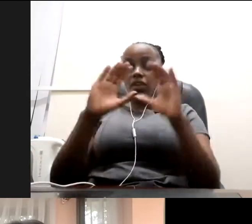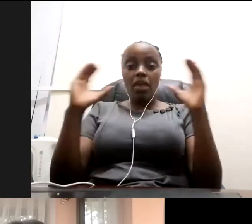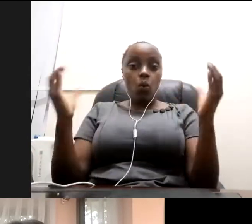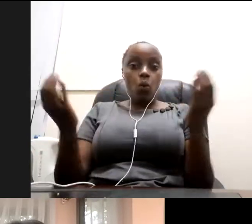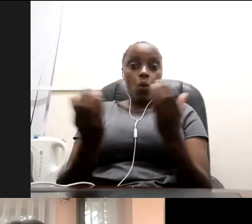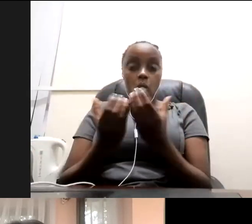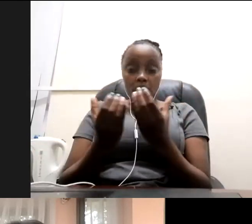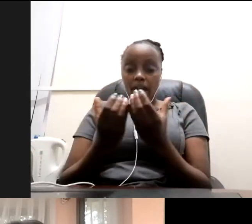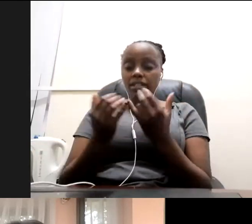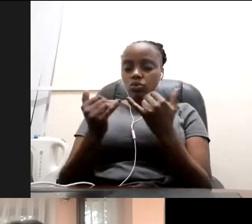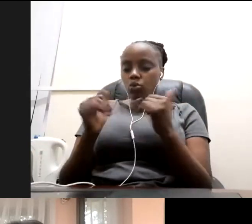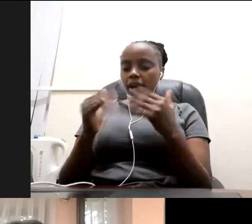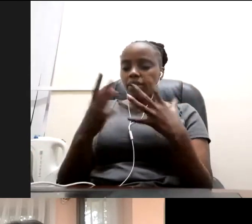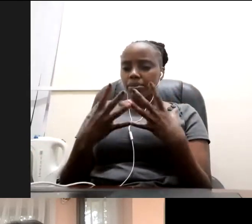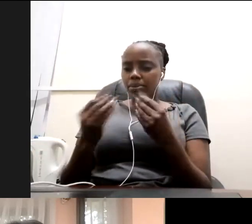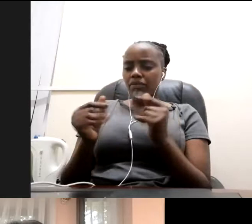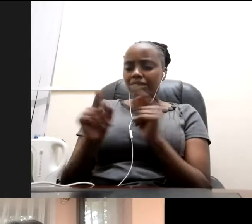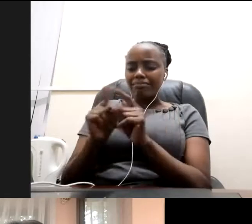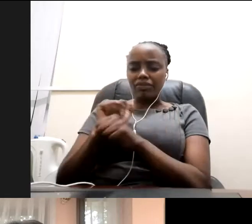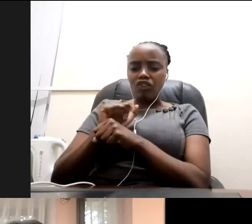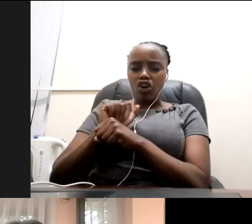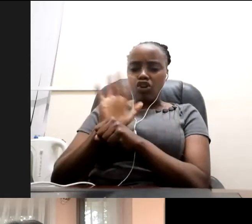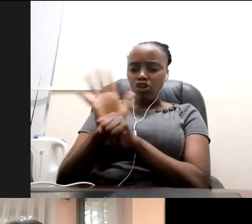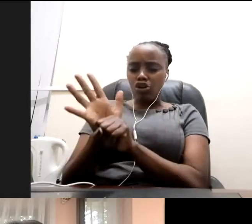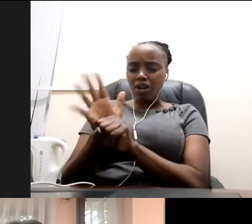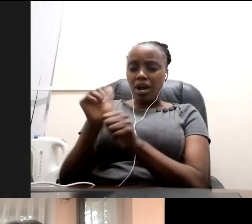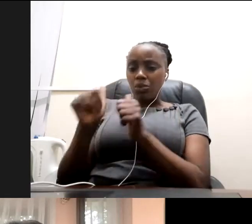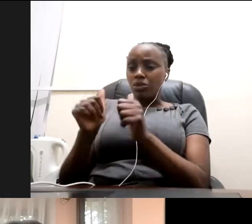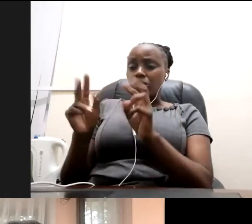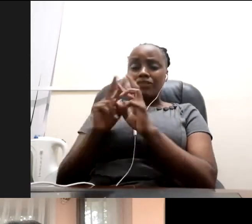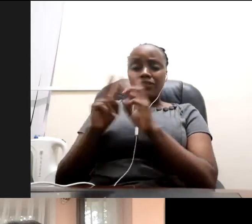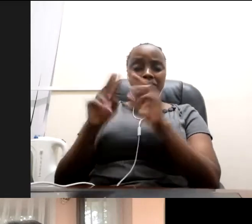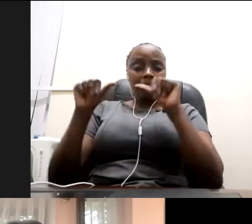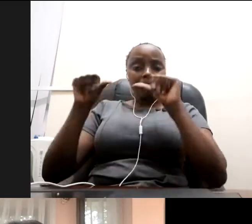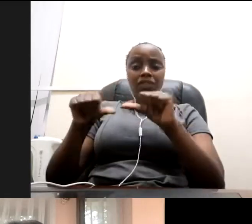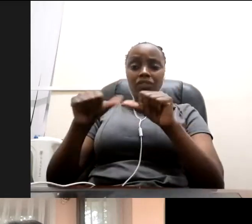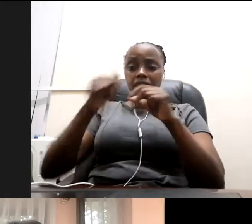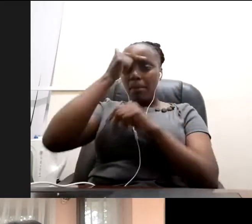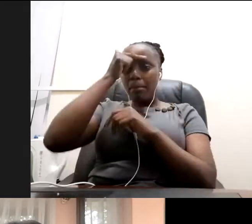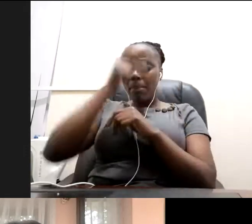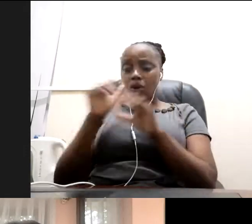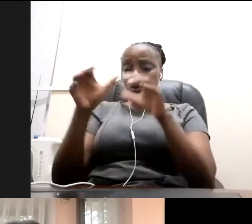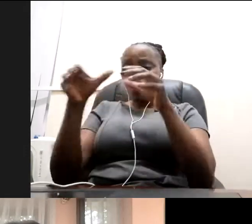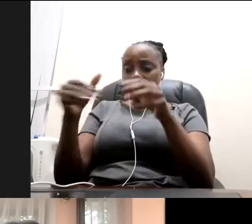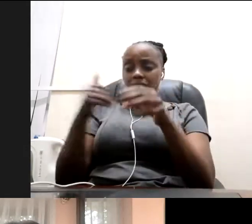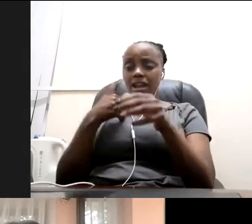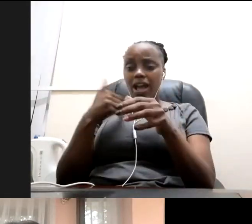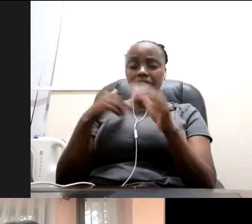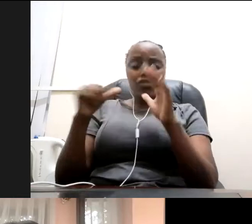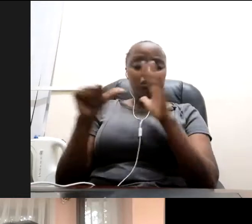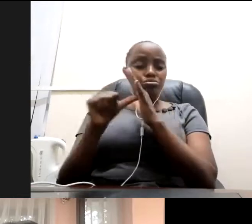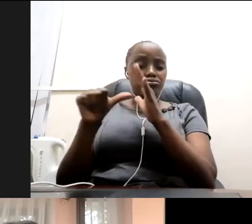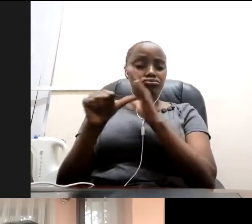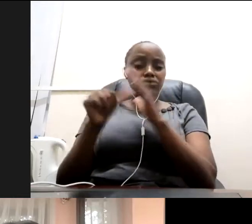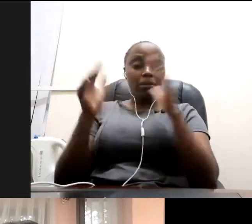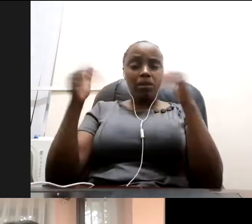most devastating pandemic, of which the blindness community had its share of disasters and disappointments,